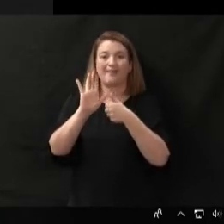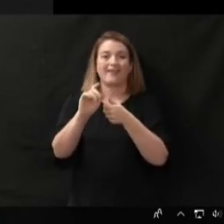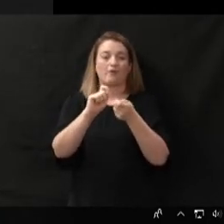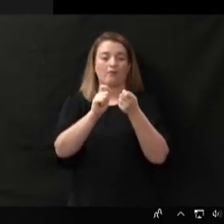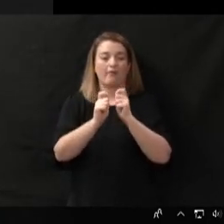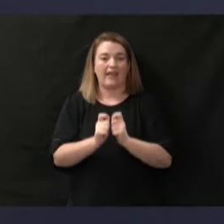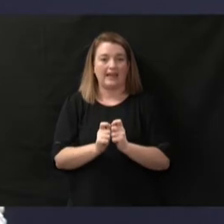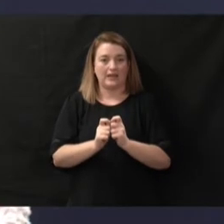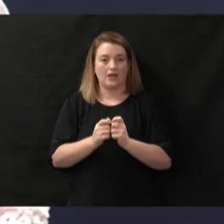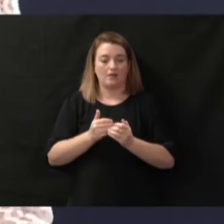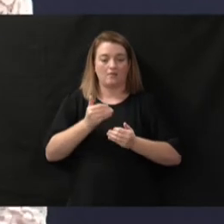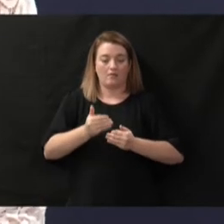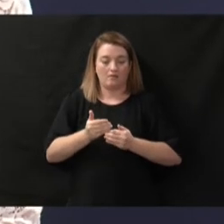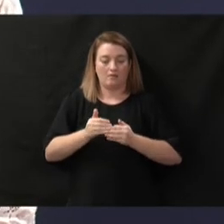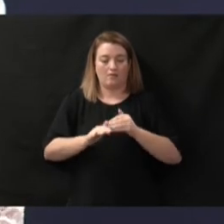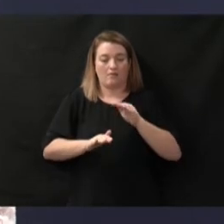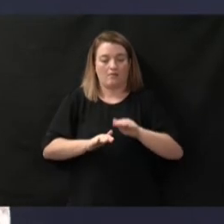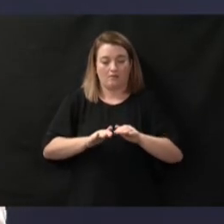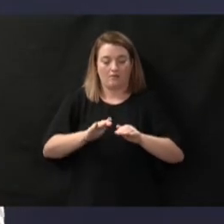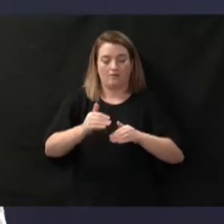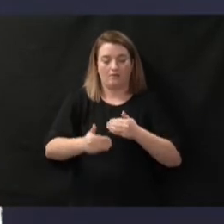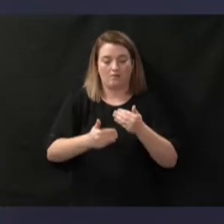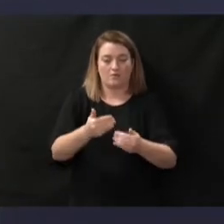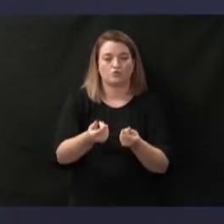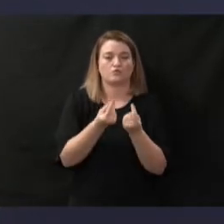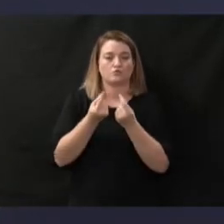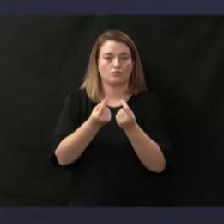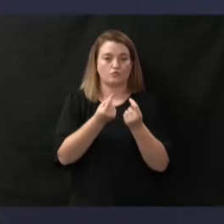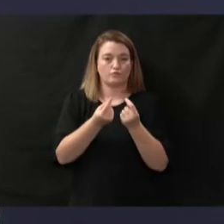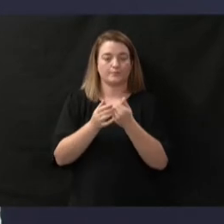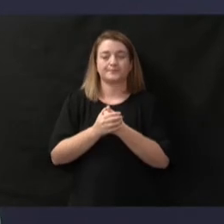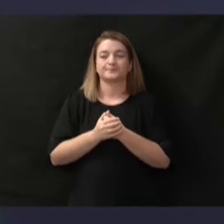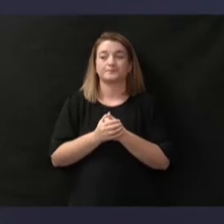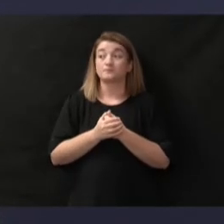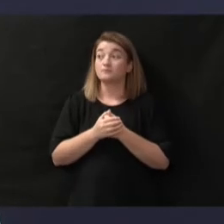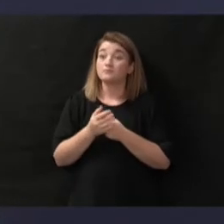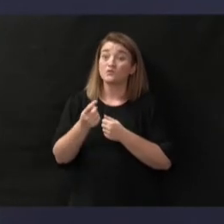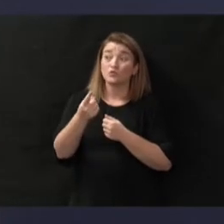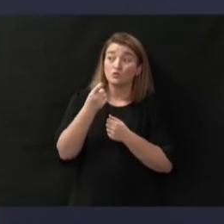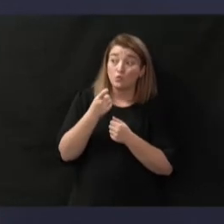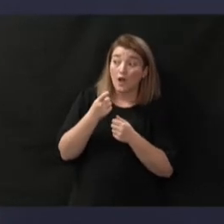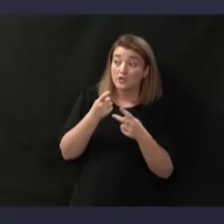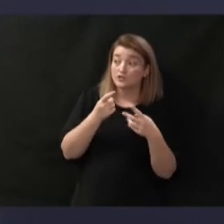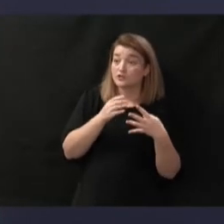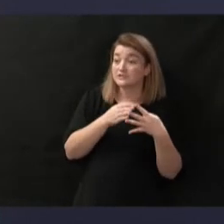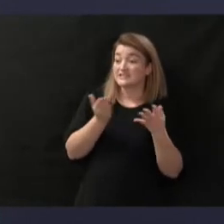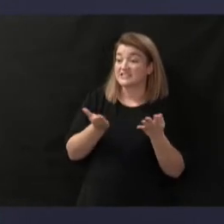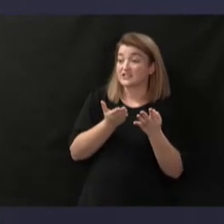Okay, any questions besides the one I have on Zoom